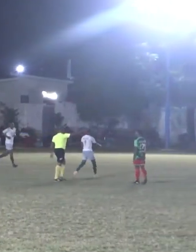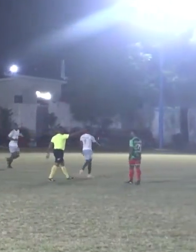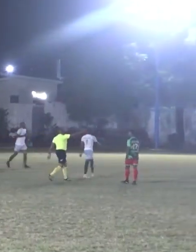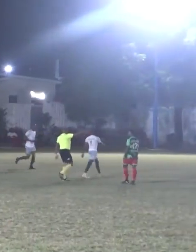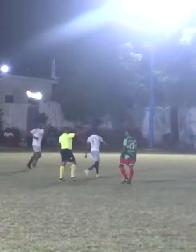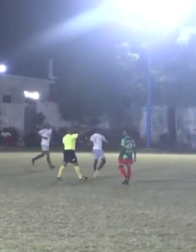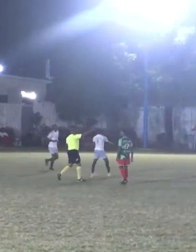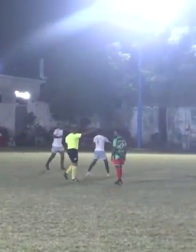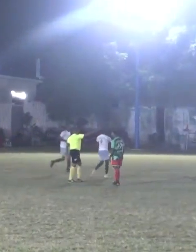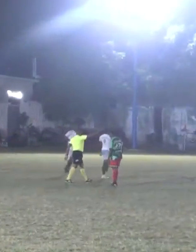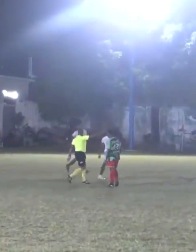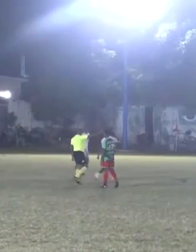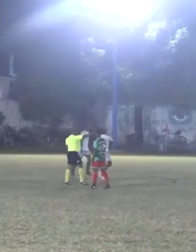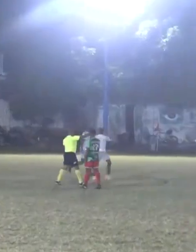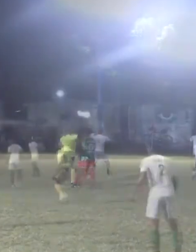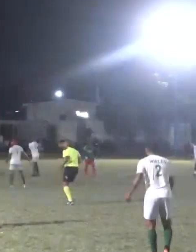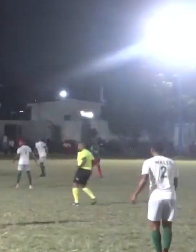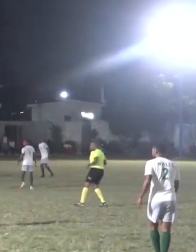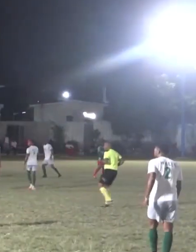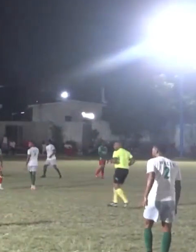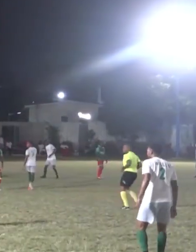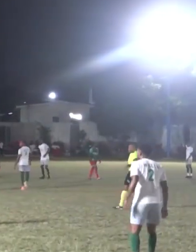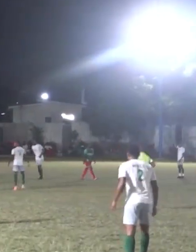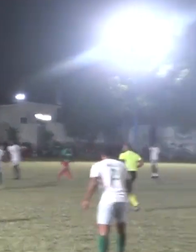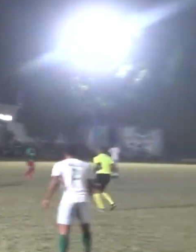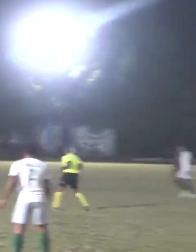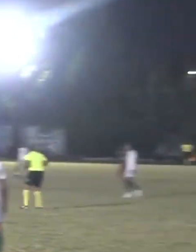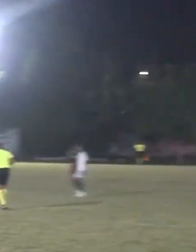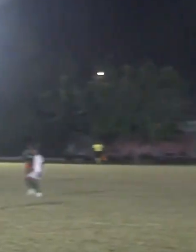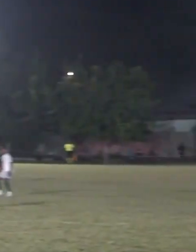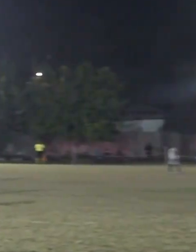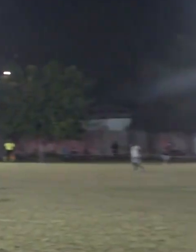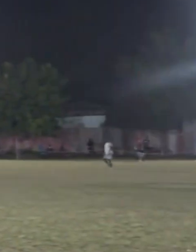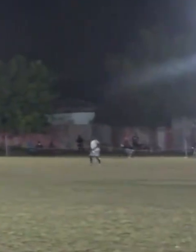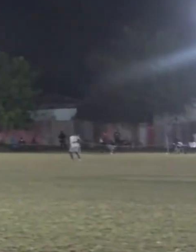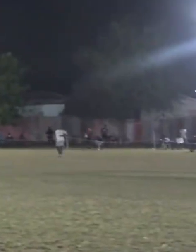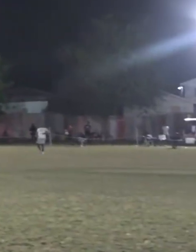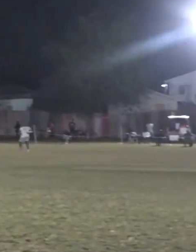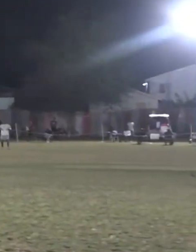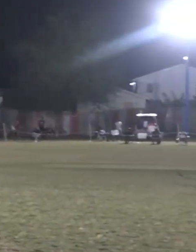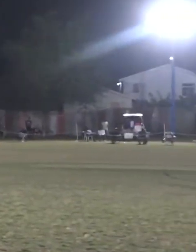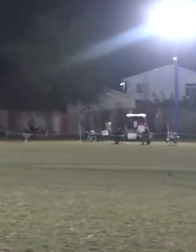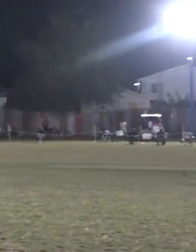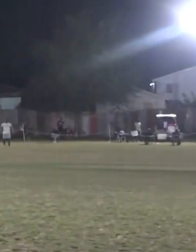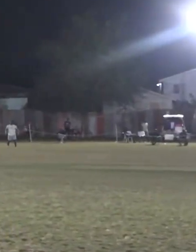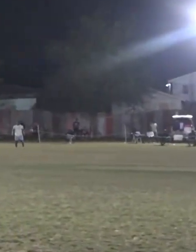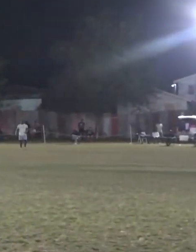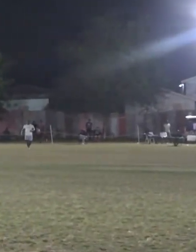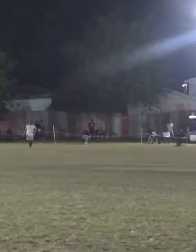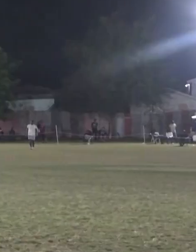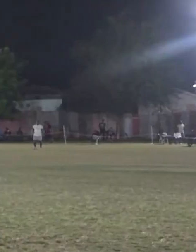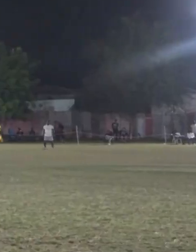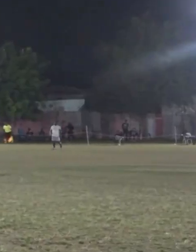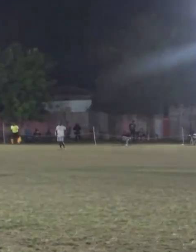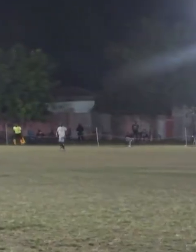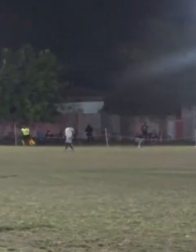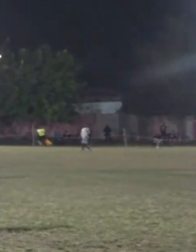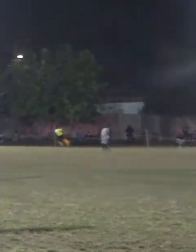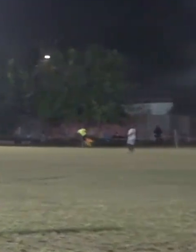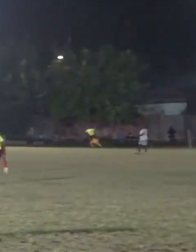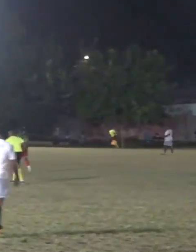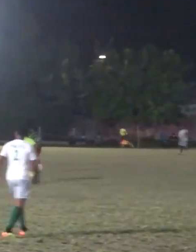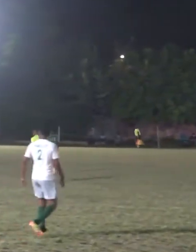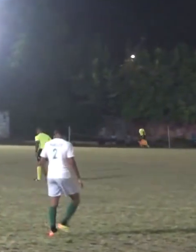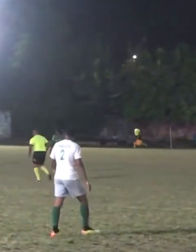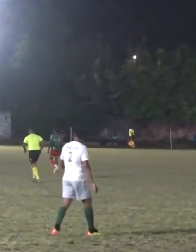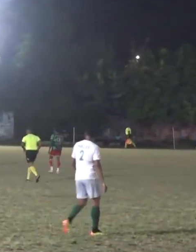to make it 3-1 to Wales. Minutes later, he'll be at it again, positioned dead in front of goal. He waited as his teammate looked poised